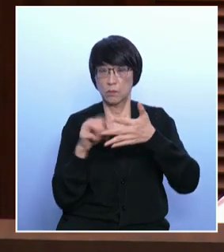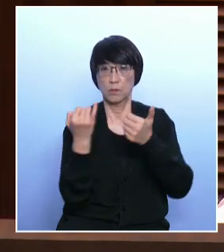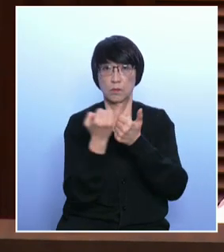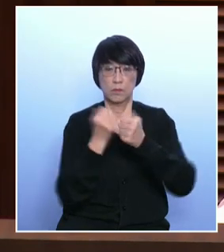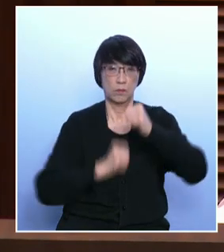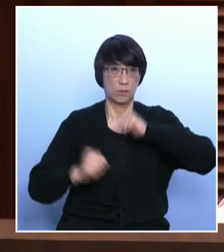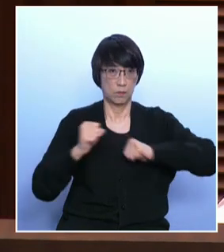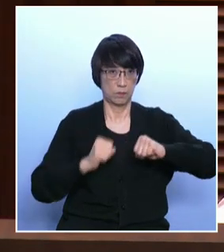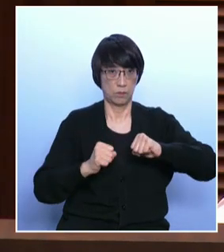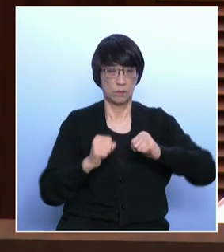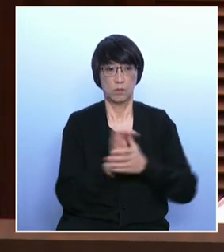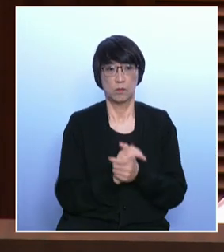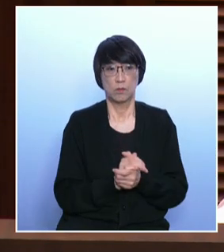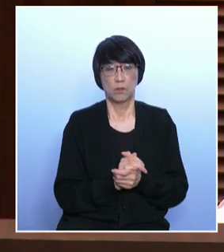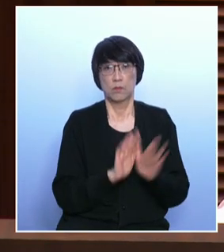center,